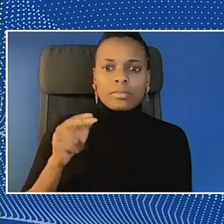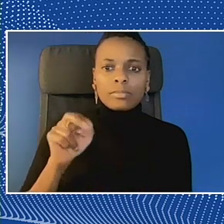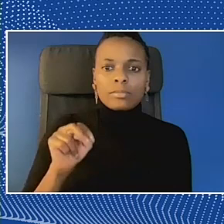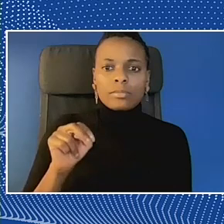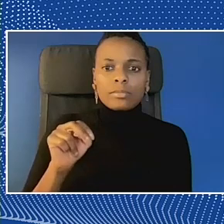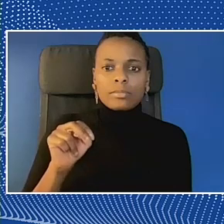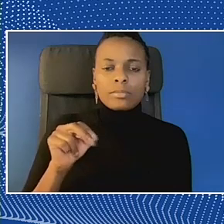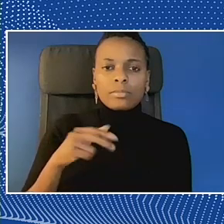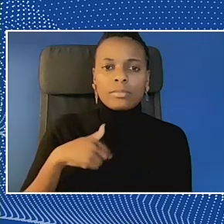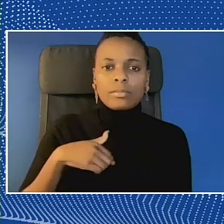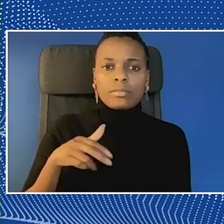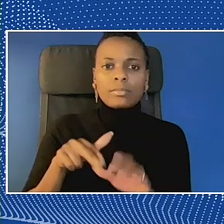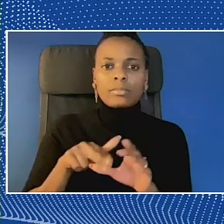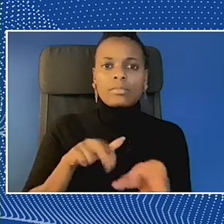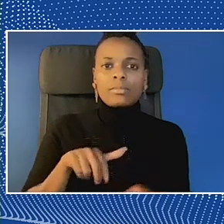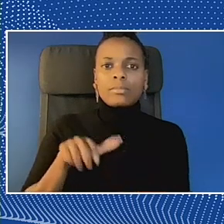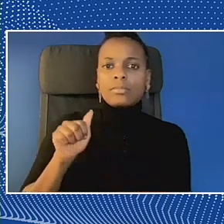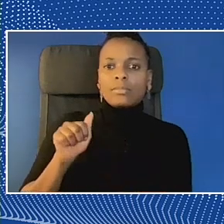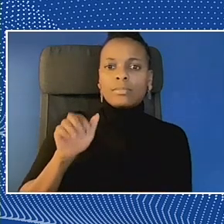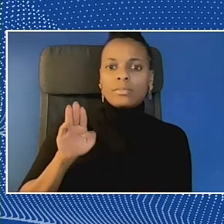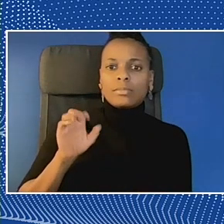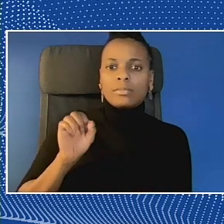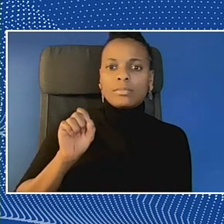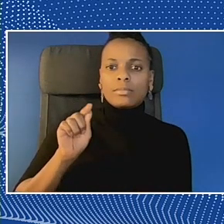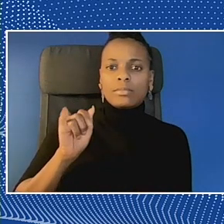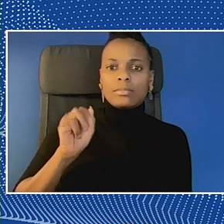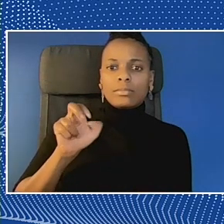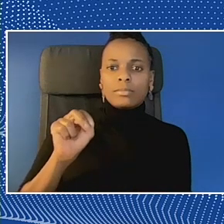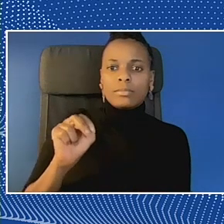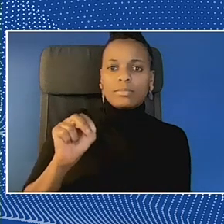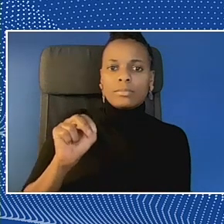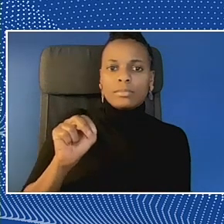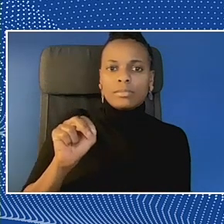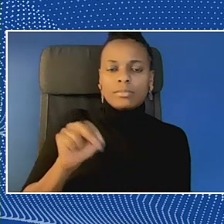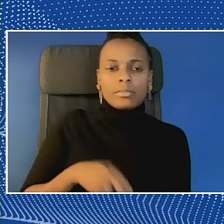abstain. You abstain, okay.